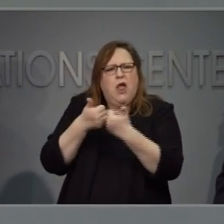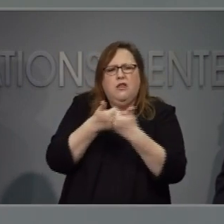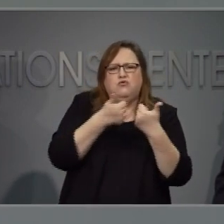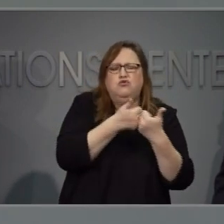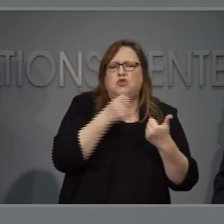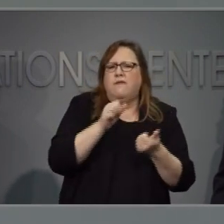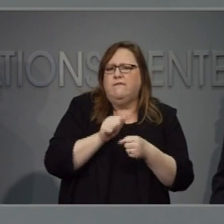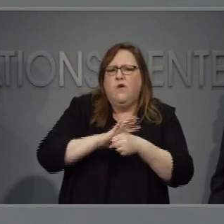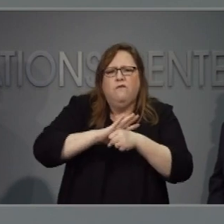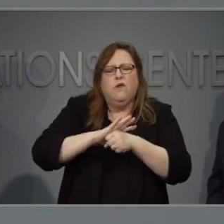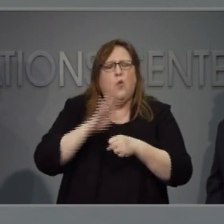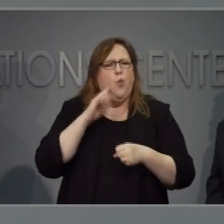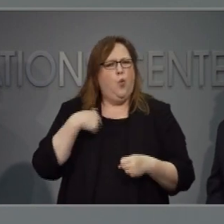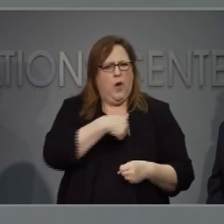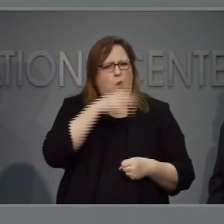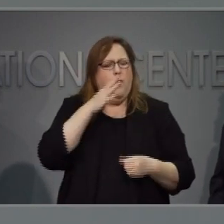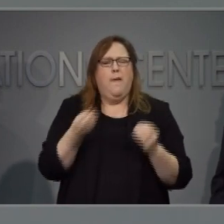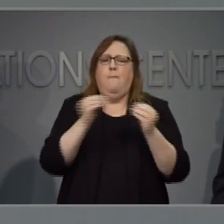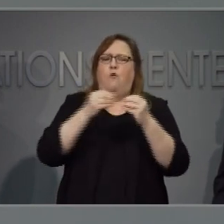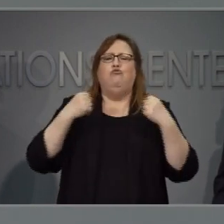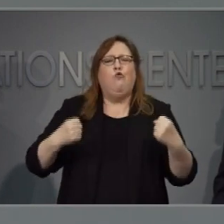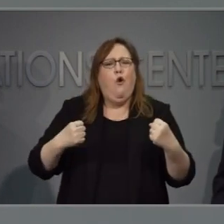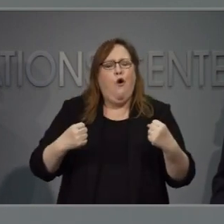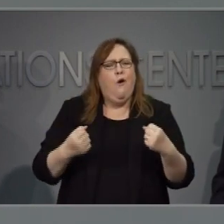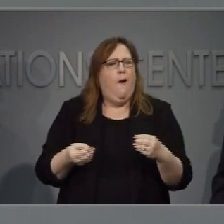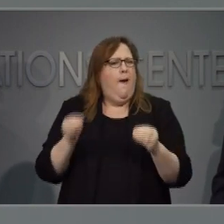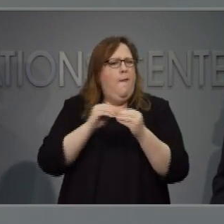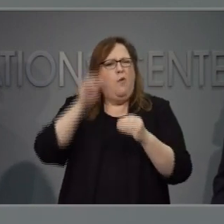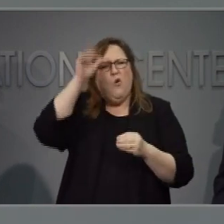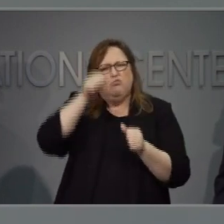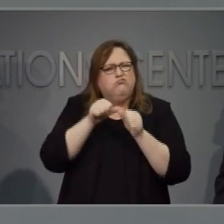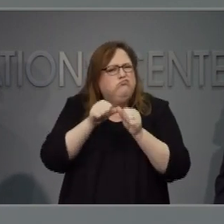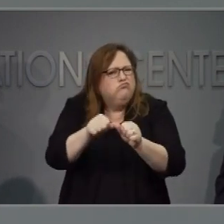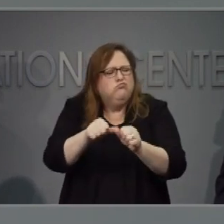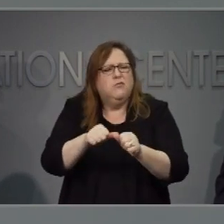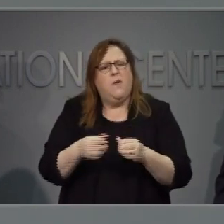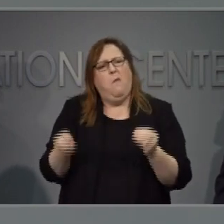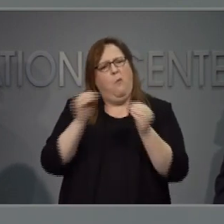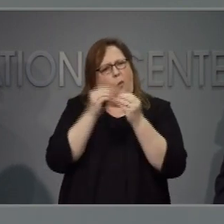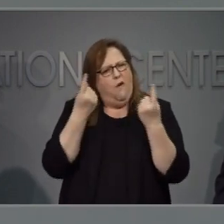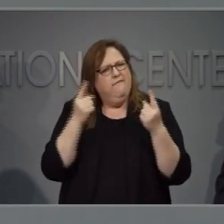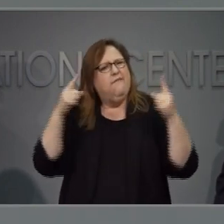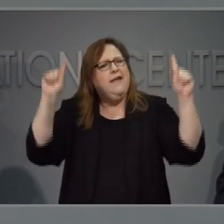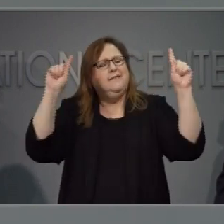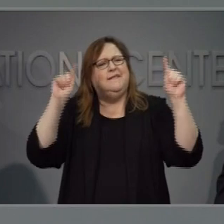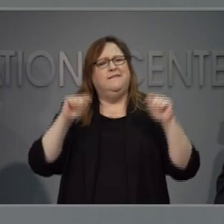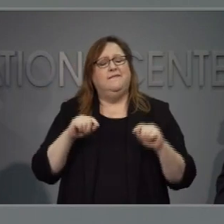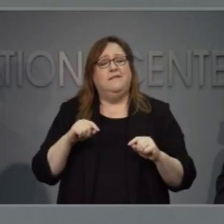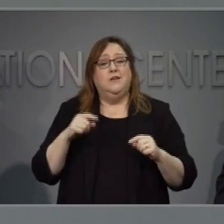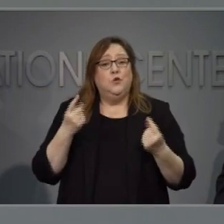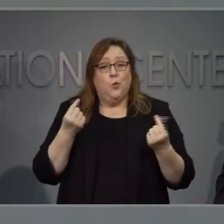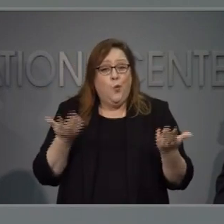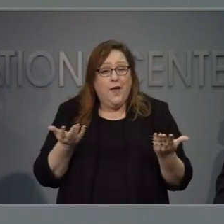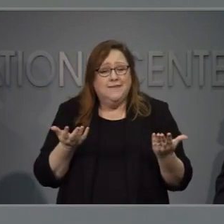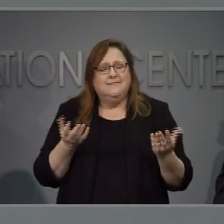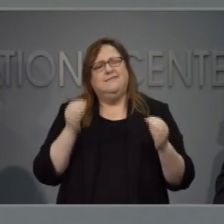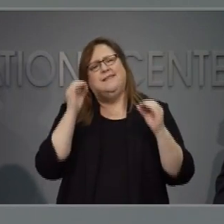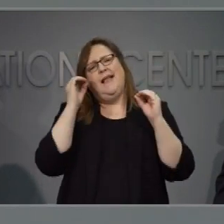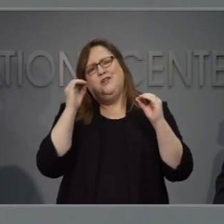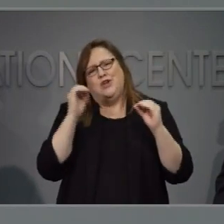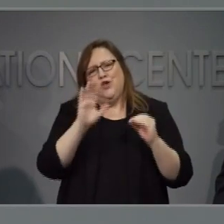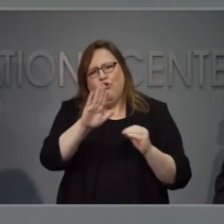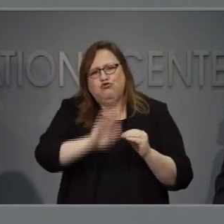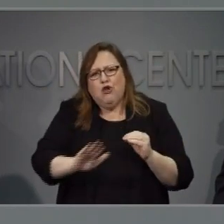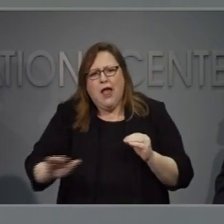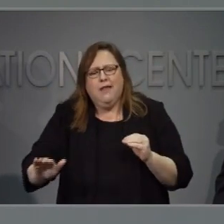stronger, more resilient, and more effective in educating your child and